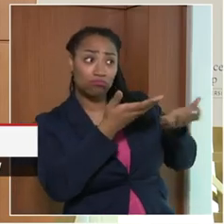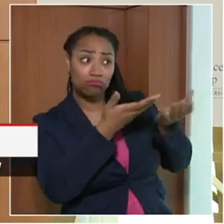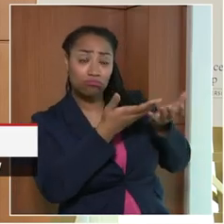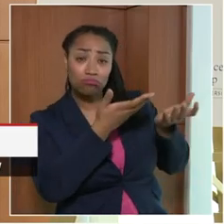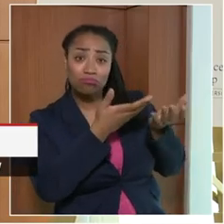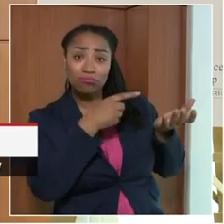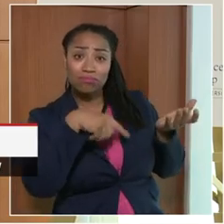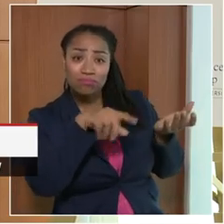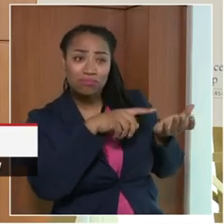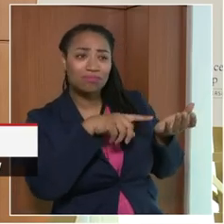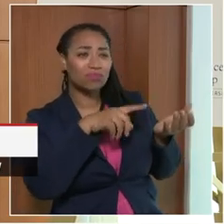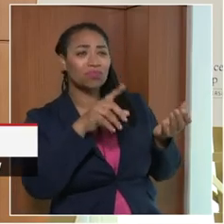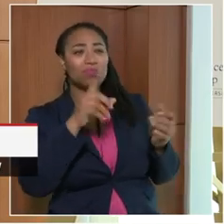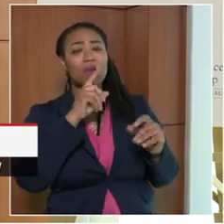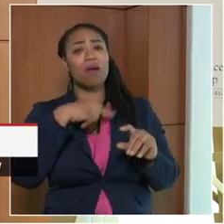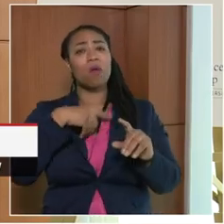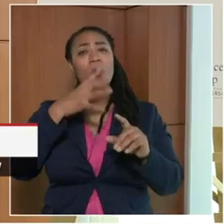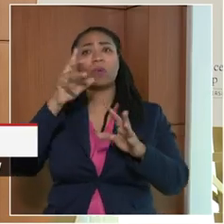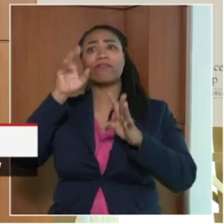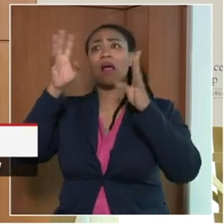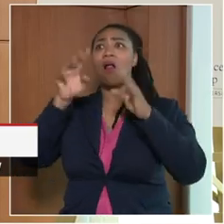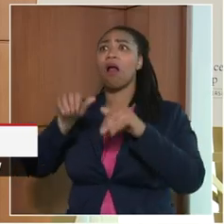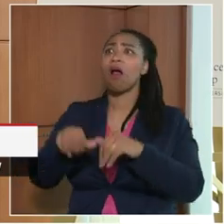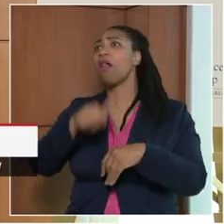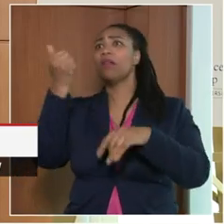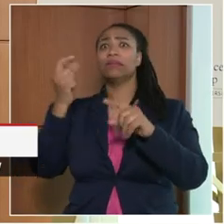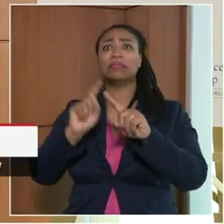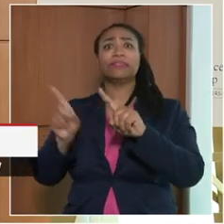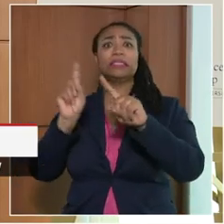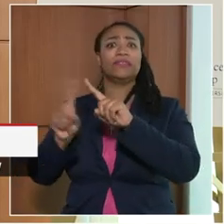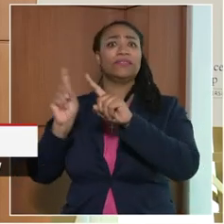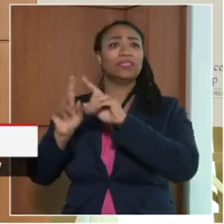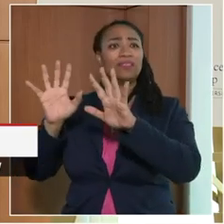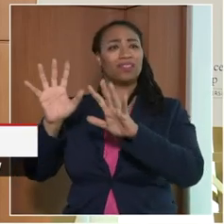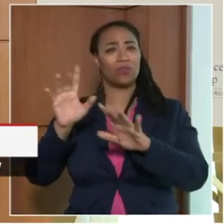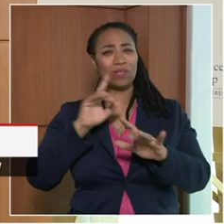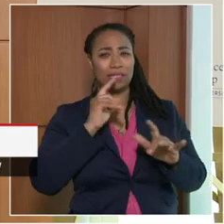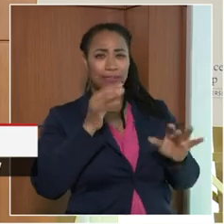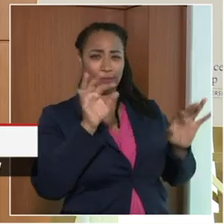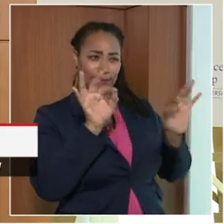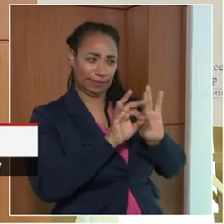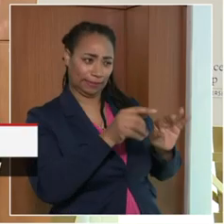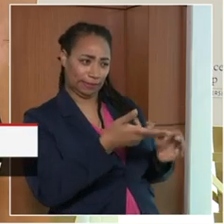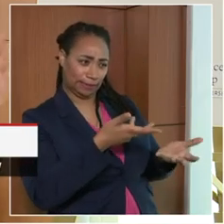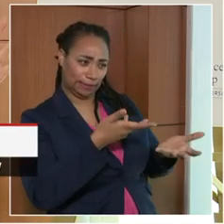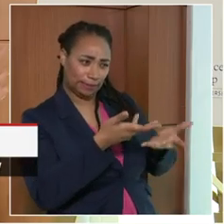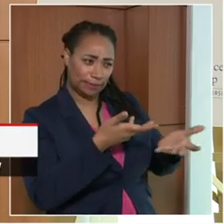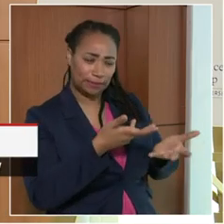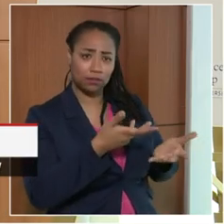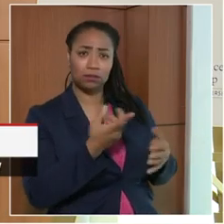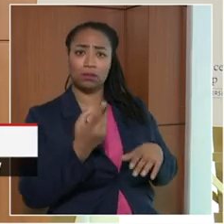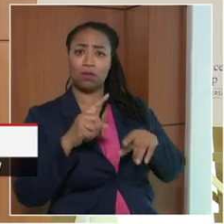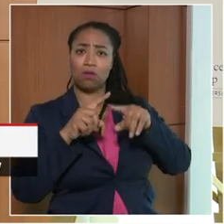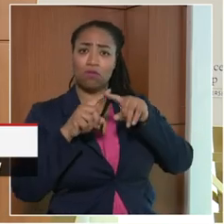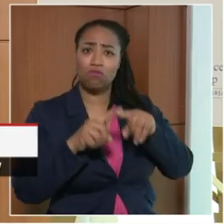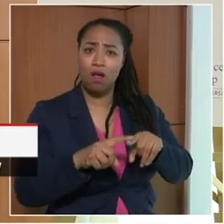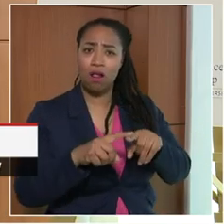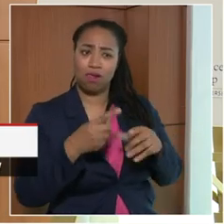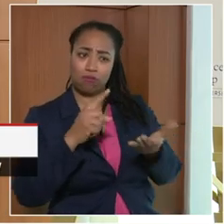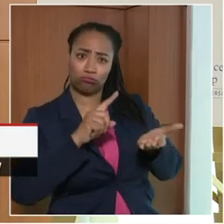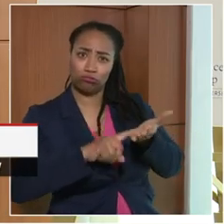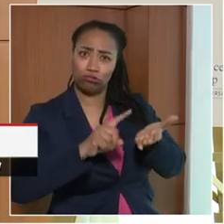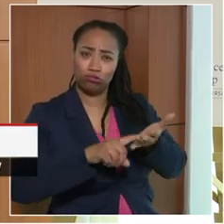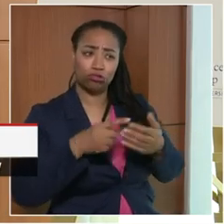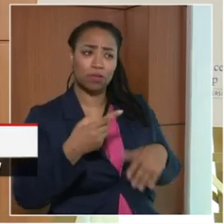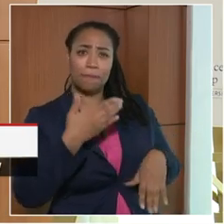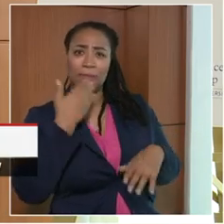have to make up on the fly, but we can rely on best practices. But I am grateful that